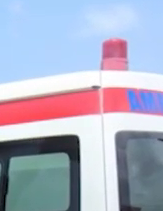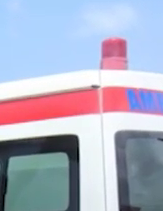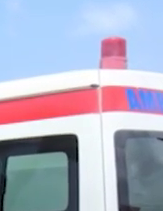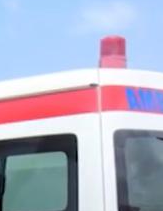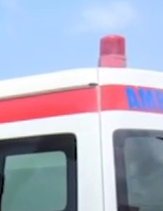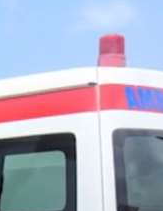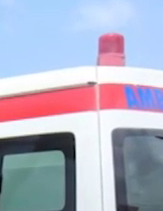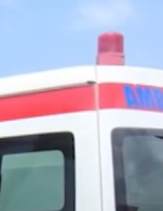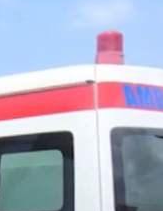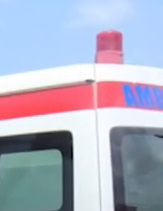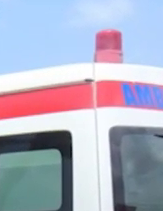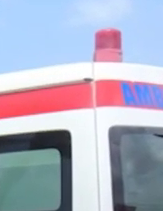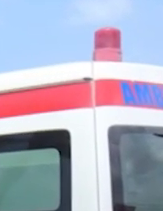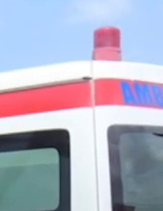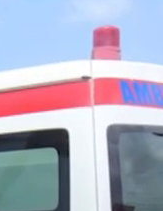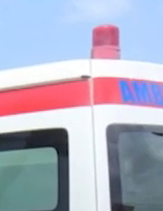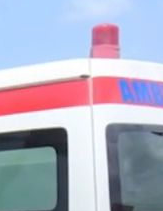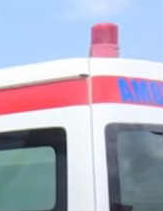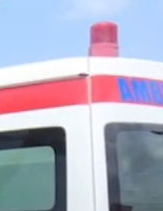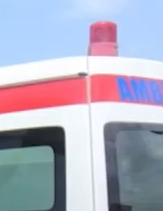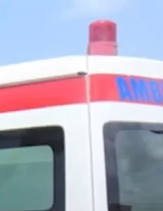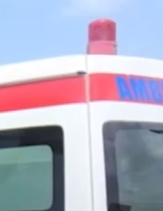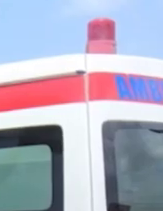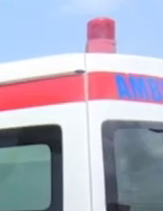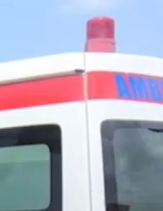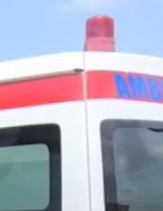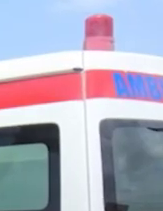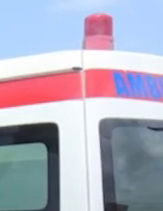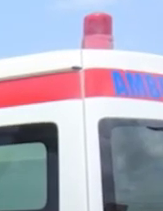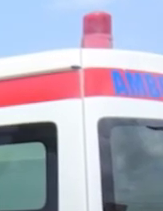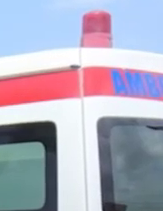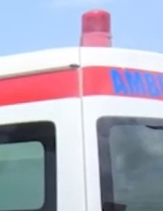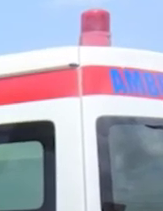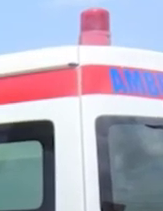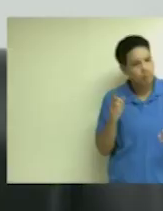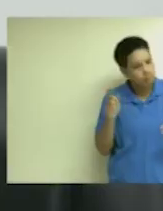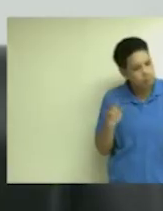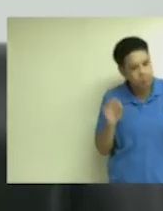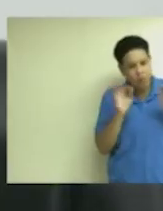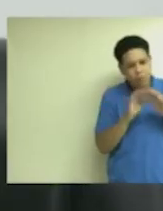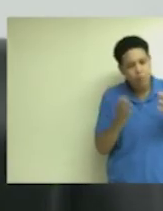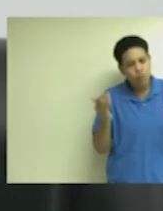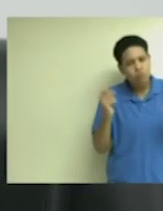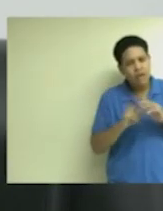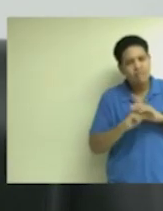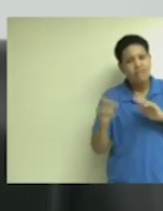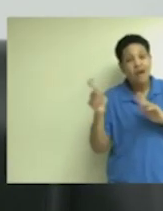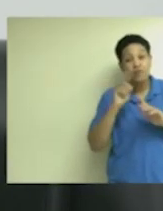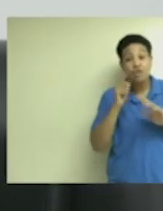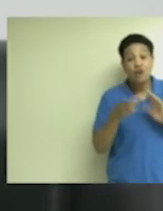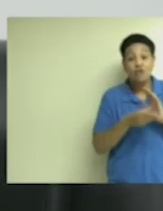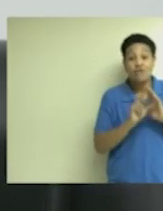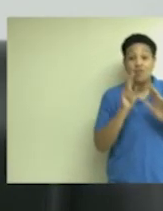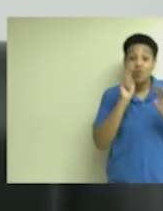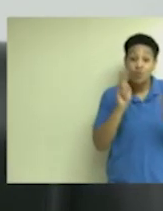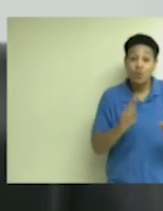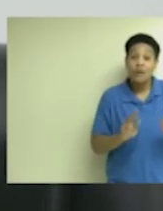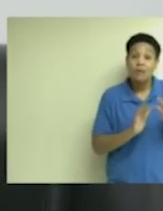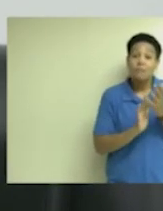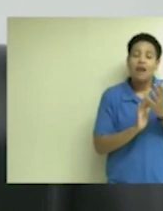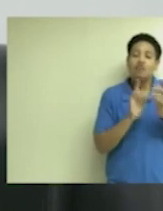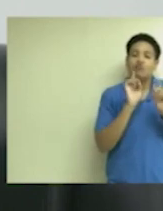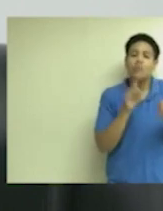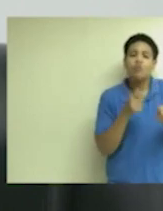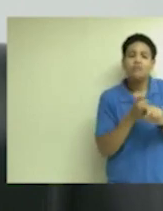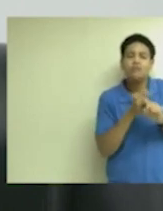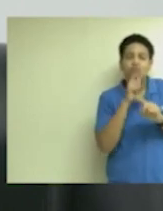Health authorities have sought to explain that the helicopter evacuation had become unnecessary. On review of the medical report, it